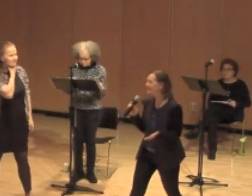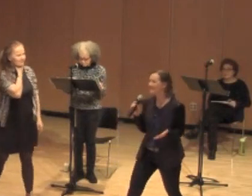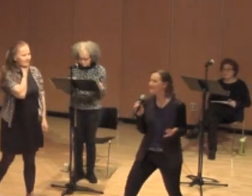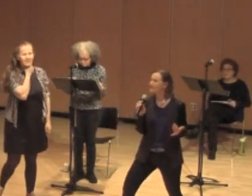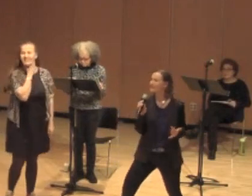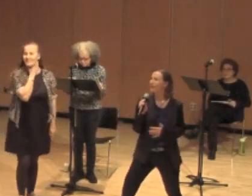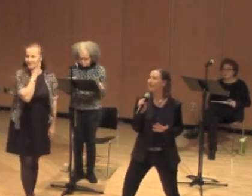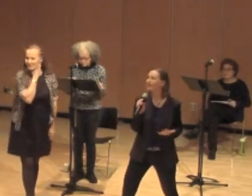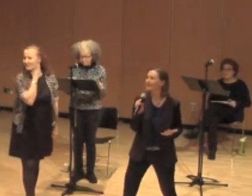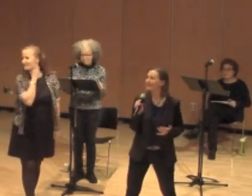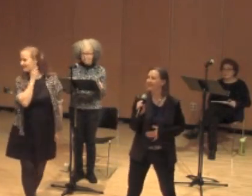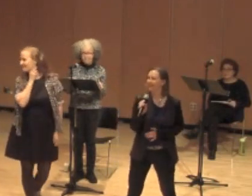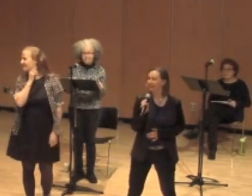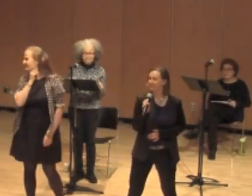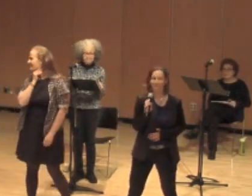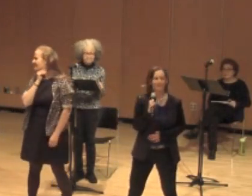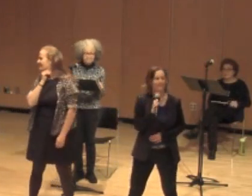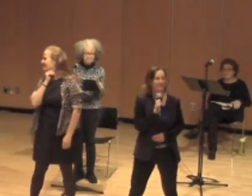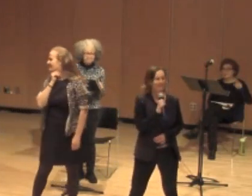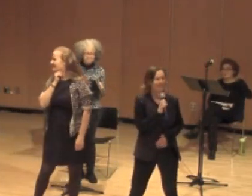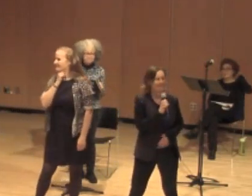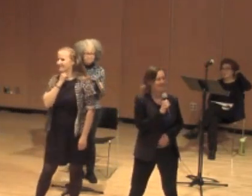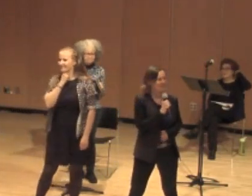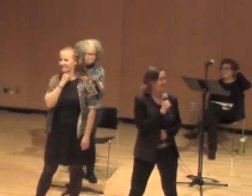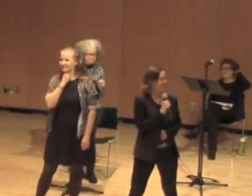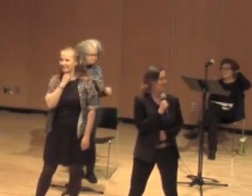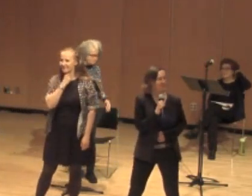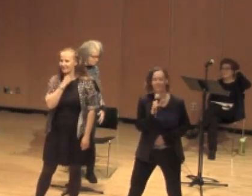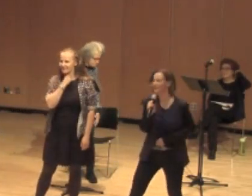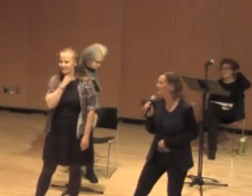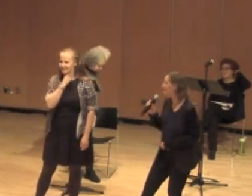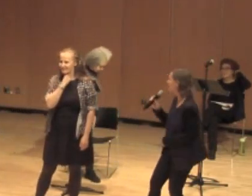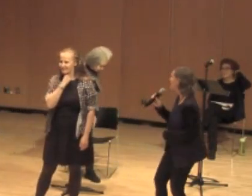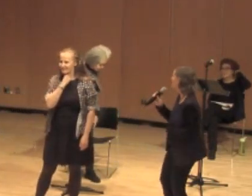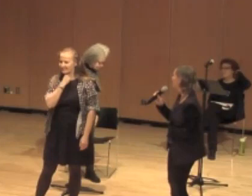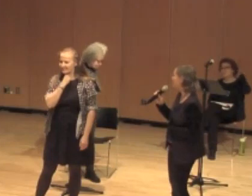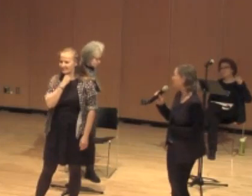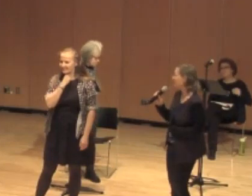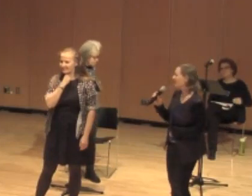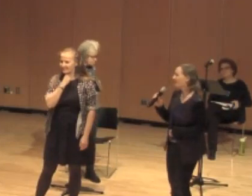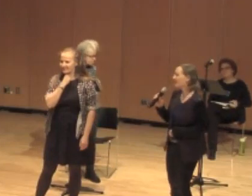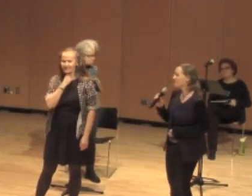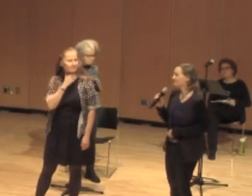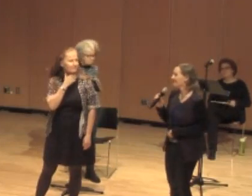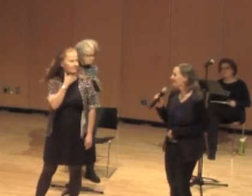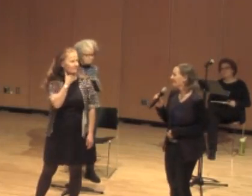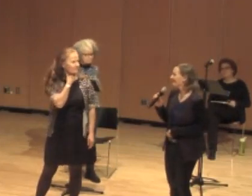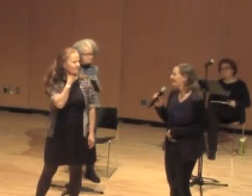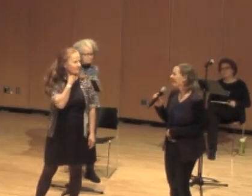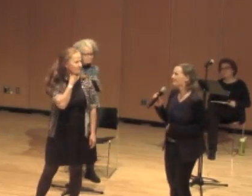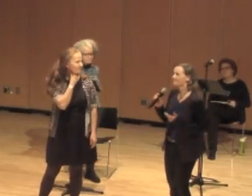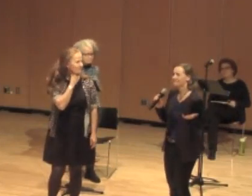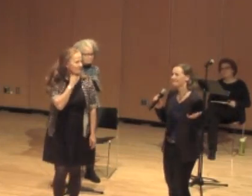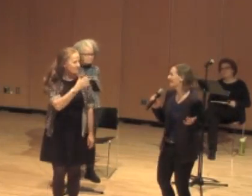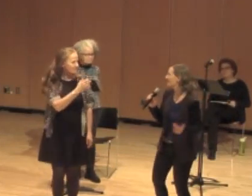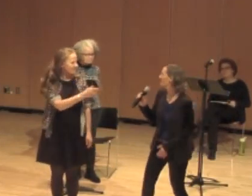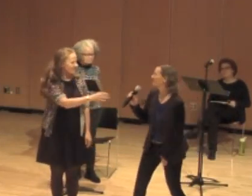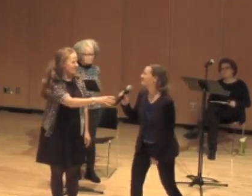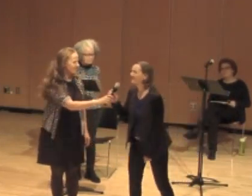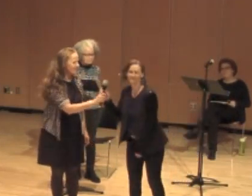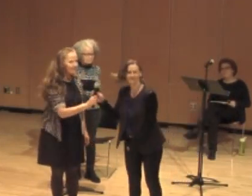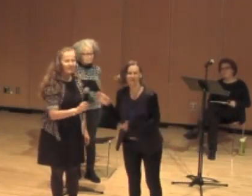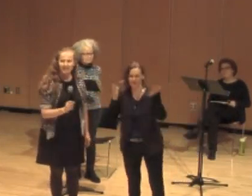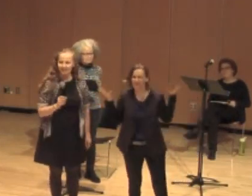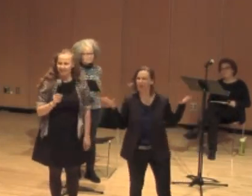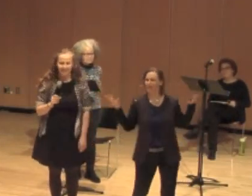we're excited to do it with all the all the people who are here today who we who we truly love so um yeah that's all I